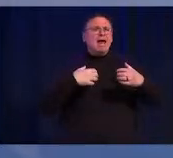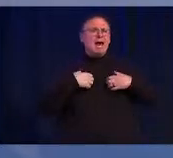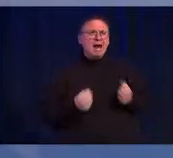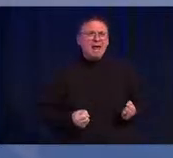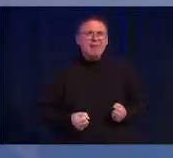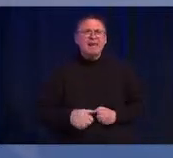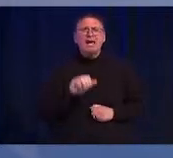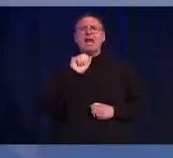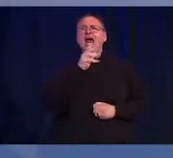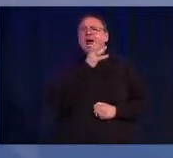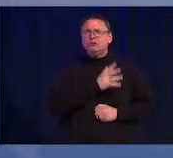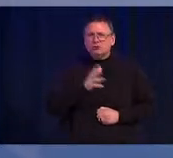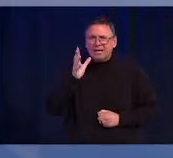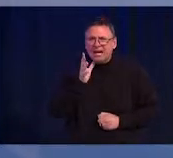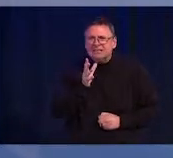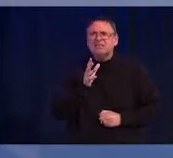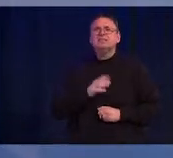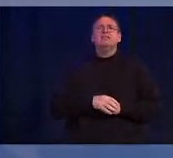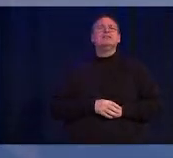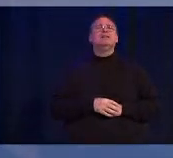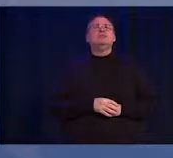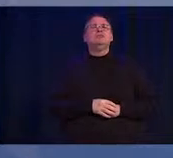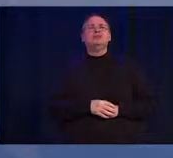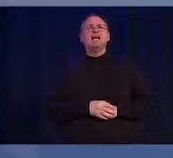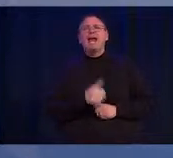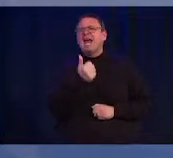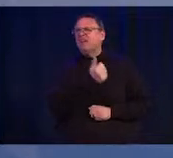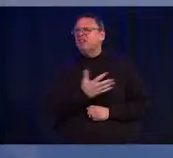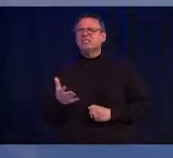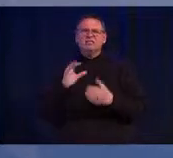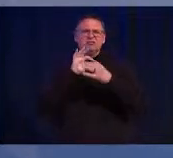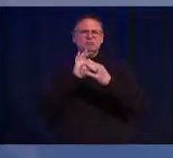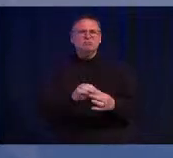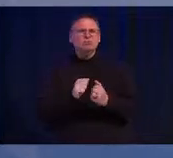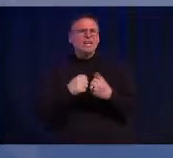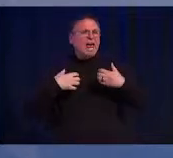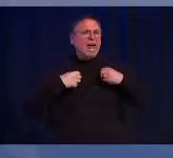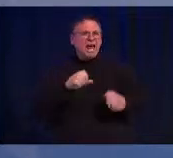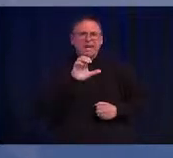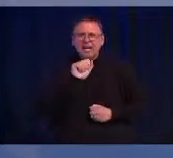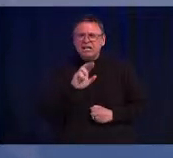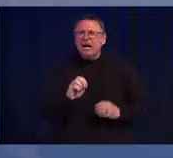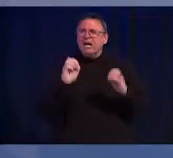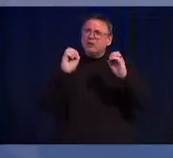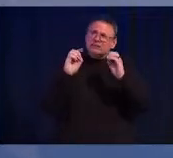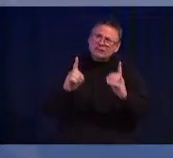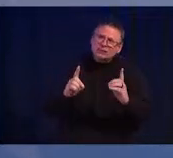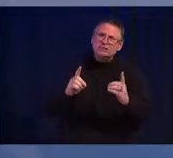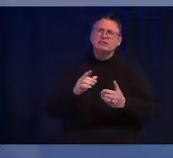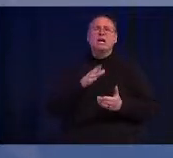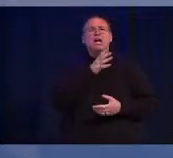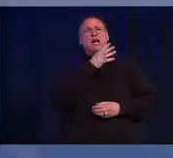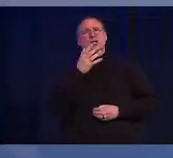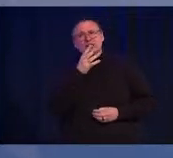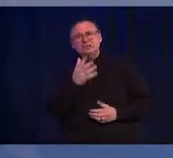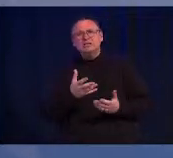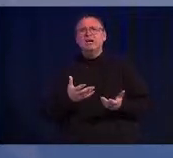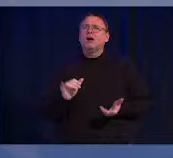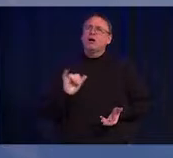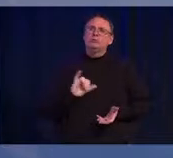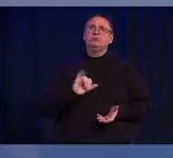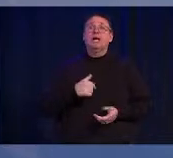issues important to us here, especially healthcare, education, agriculture. Also was lucky to go back to